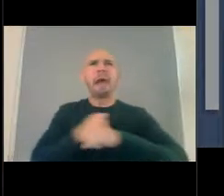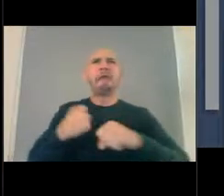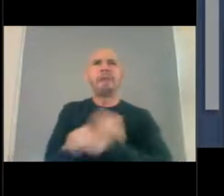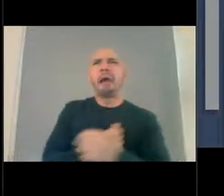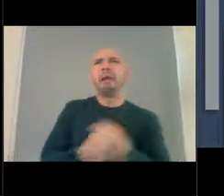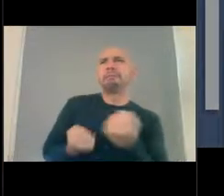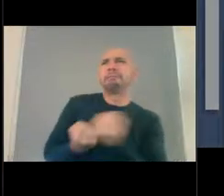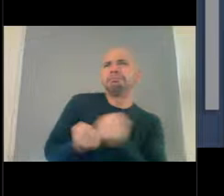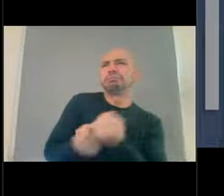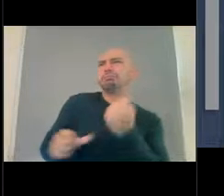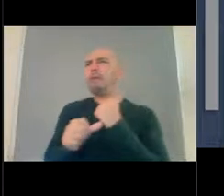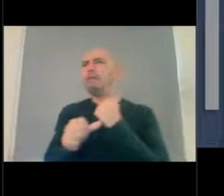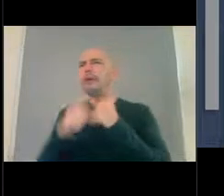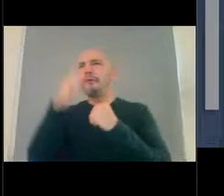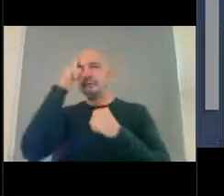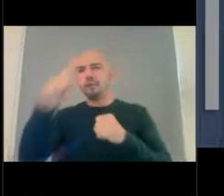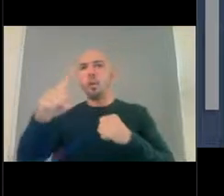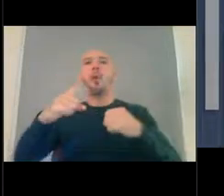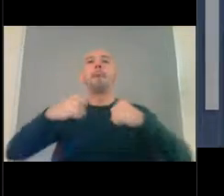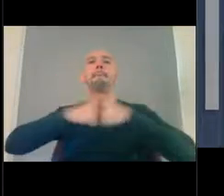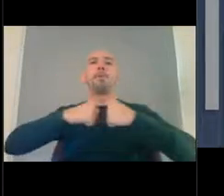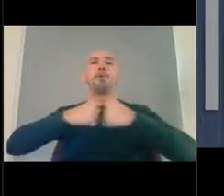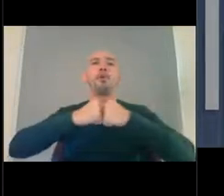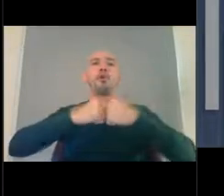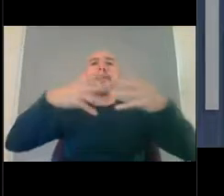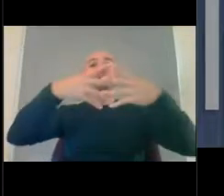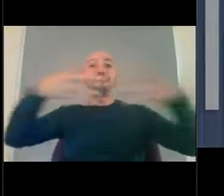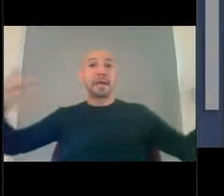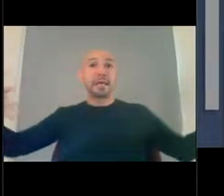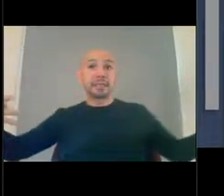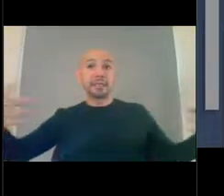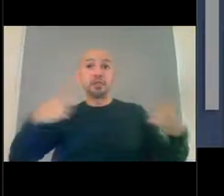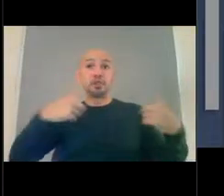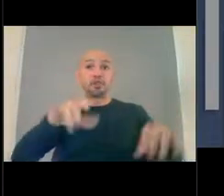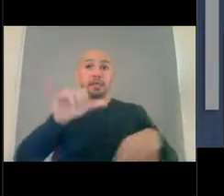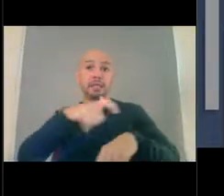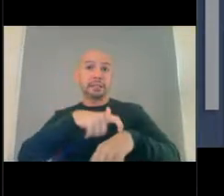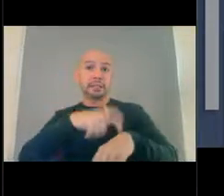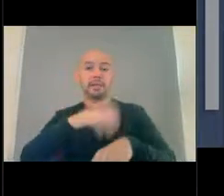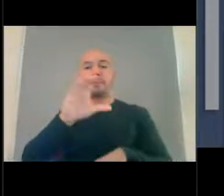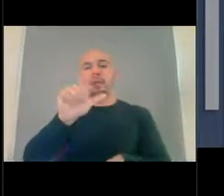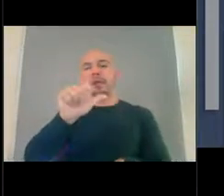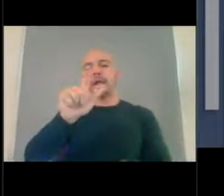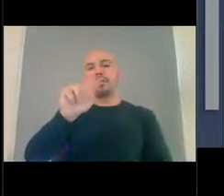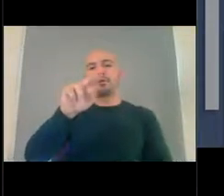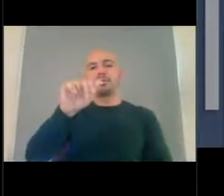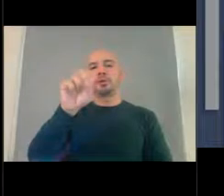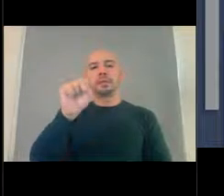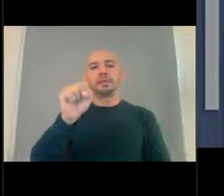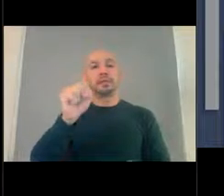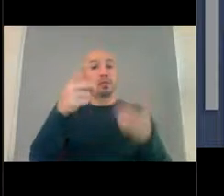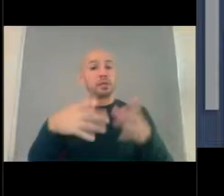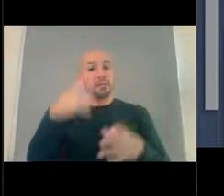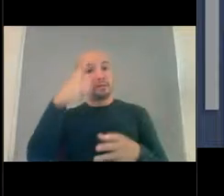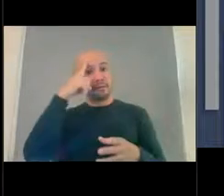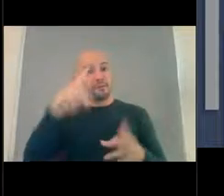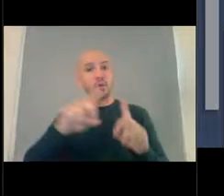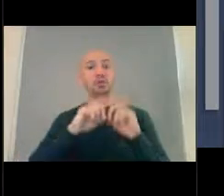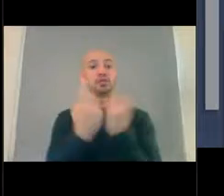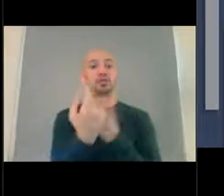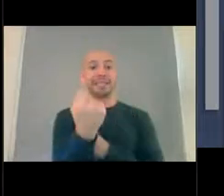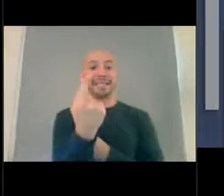border fences at that time and the caltrans director for district 11 gary gallegos